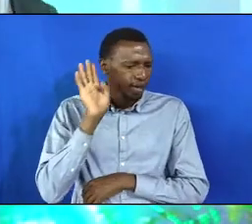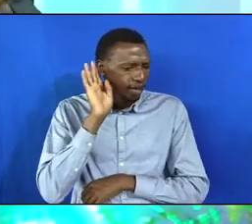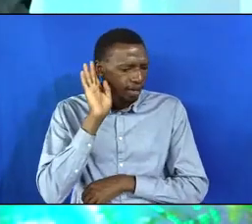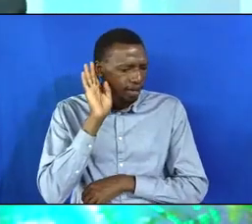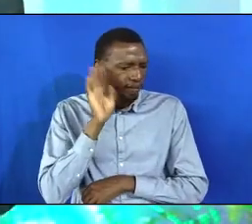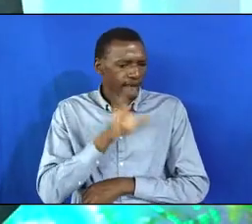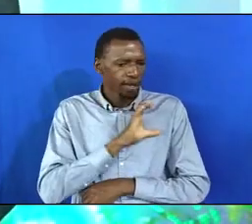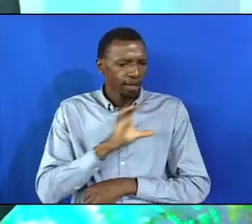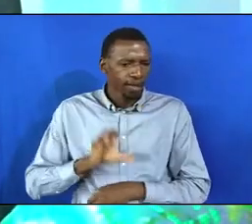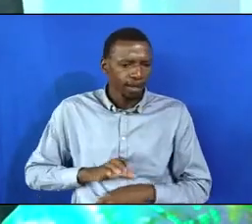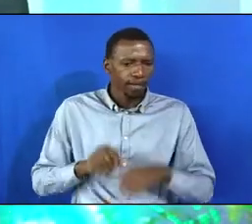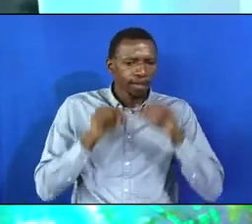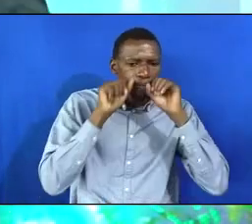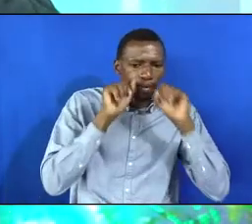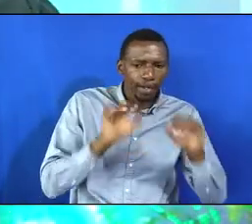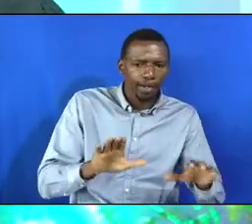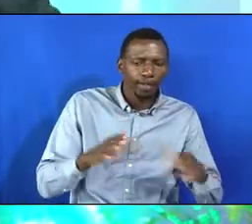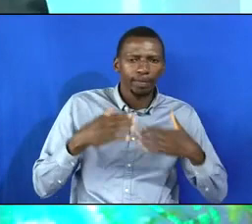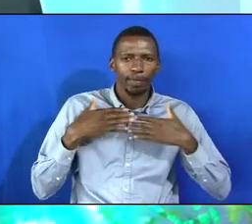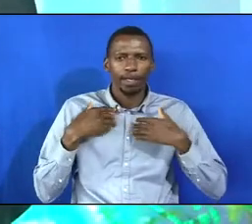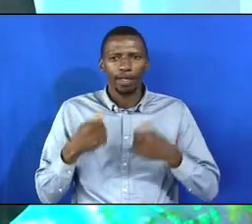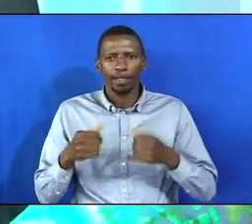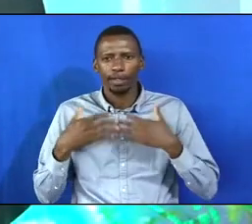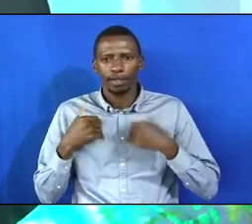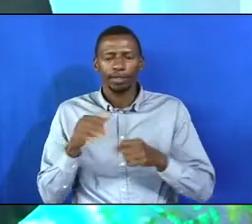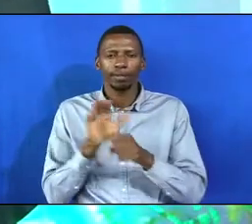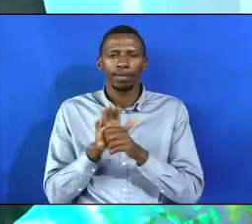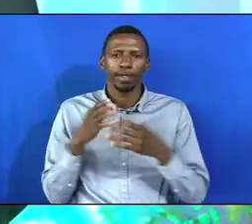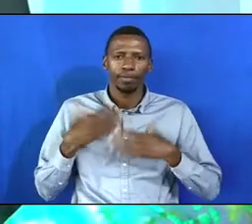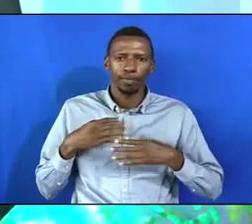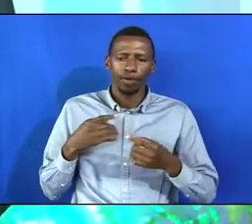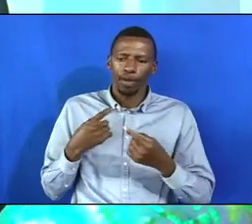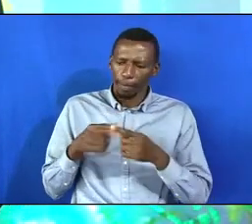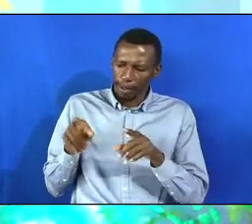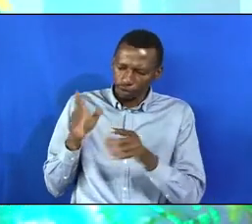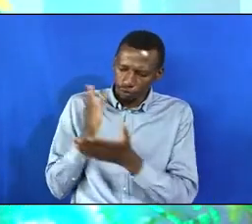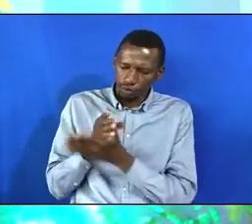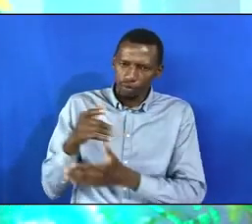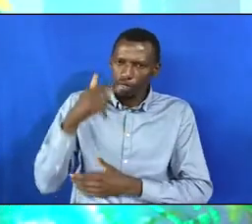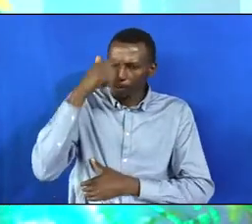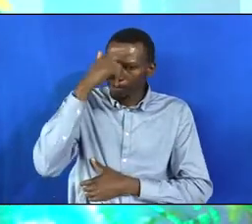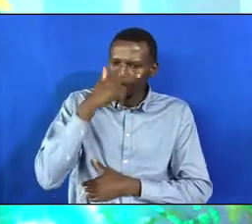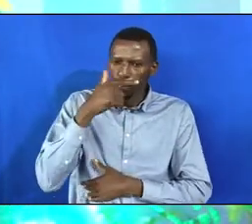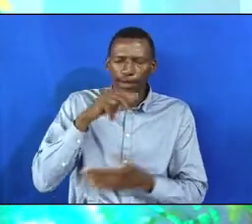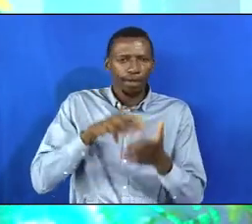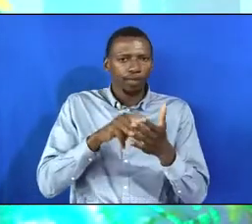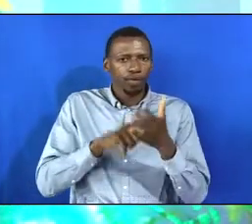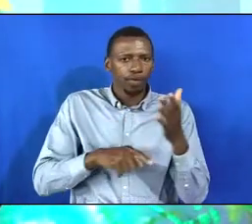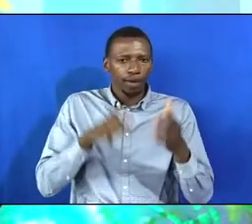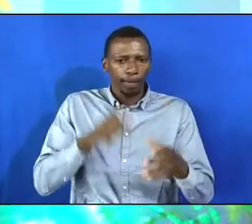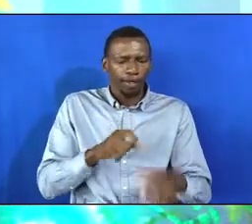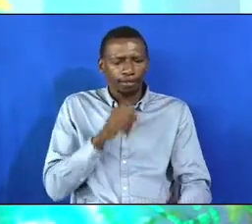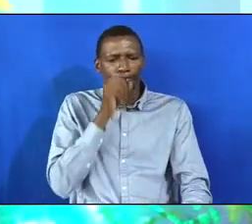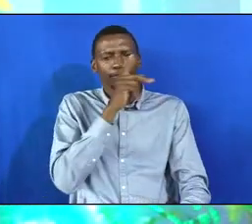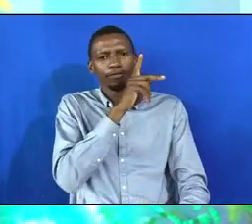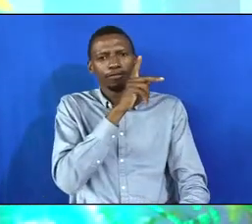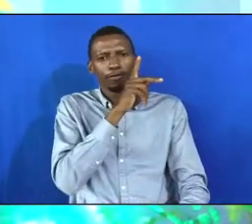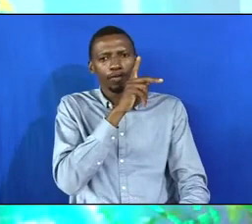he had become a blessing for many people, and you know he was blind. So he had to shout so that he catches the attention of